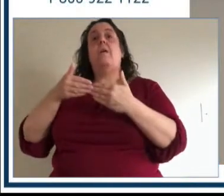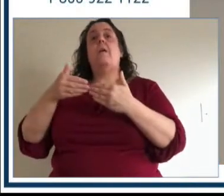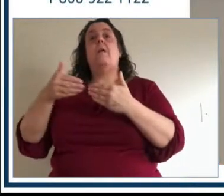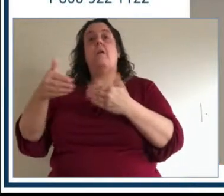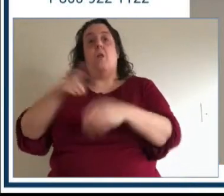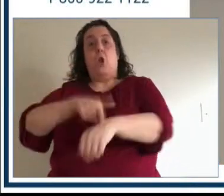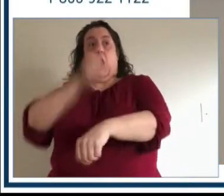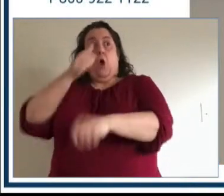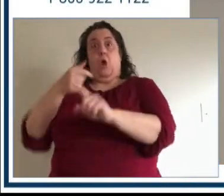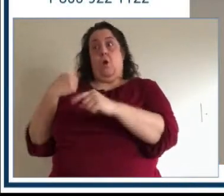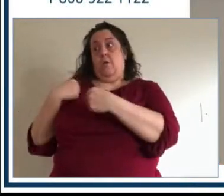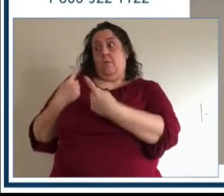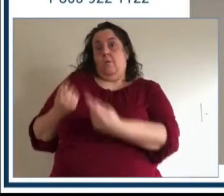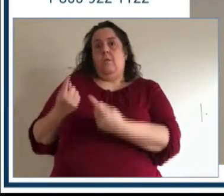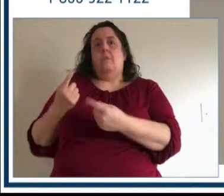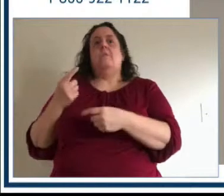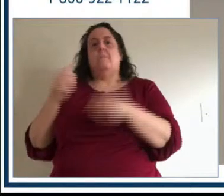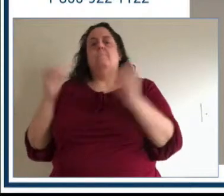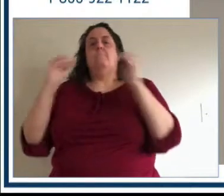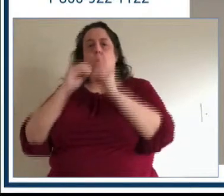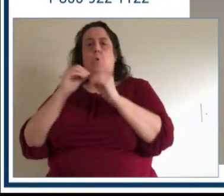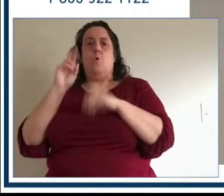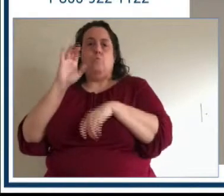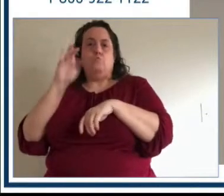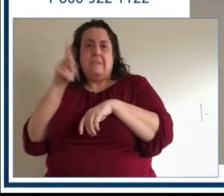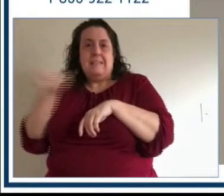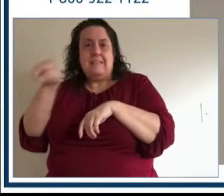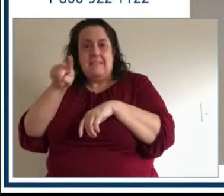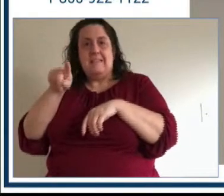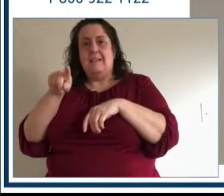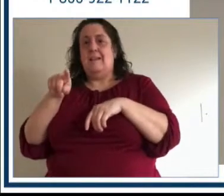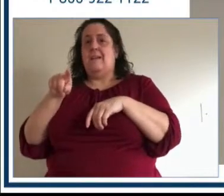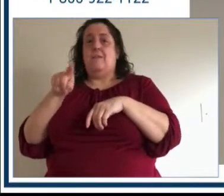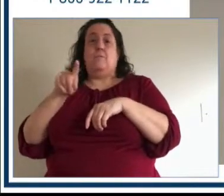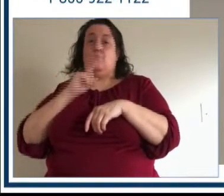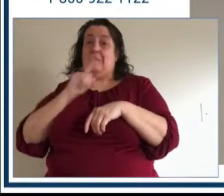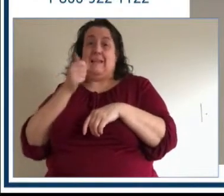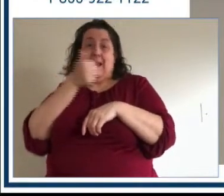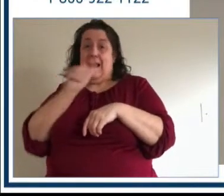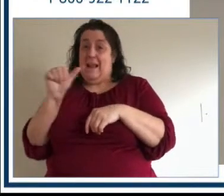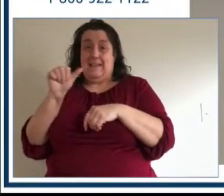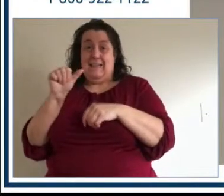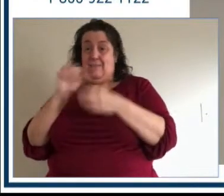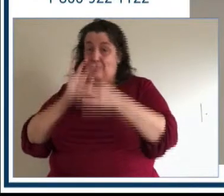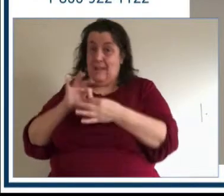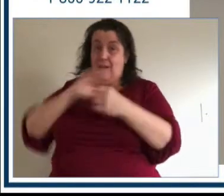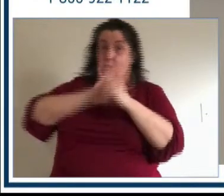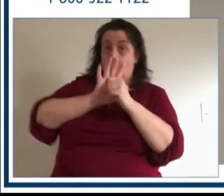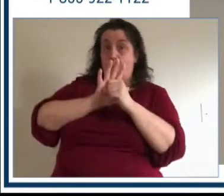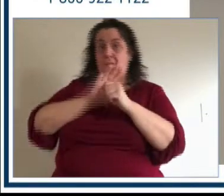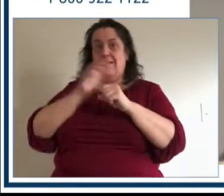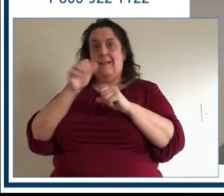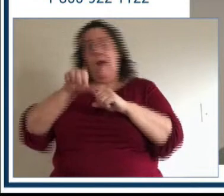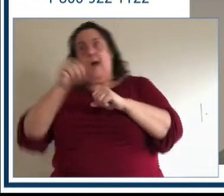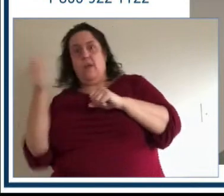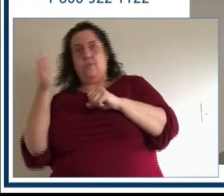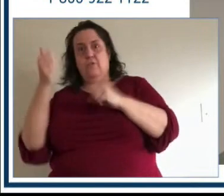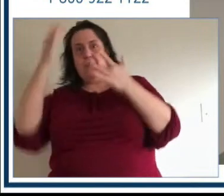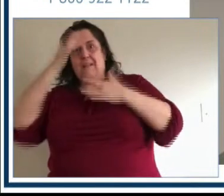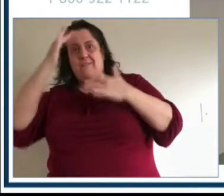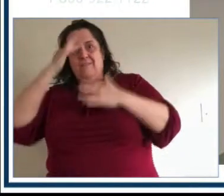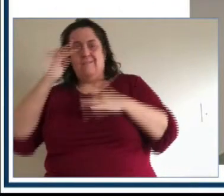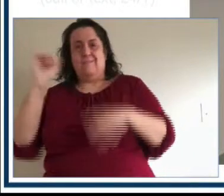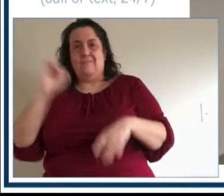again, that's more about protecting any infection, even those who have some waning immunity. All the evidence would say with mRNA